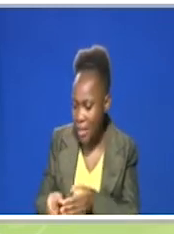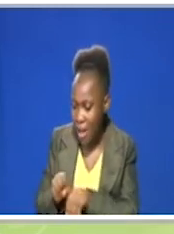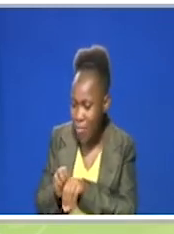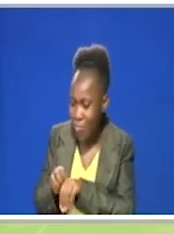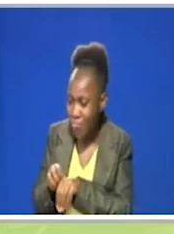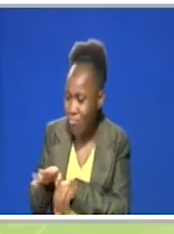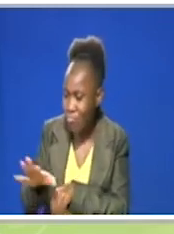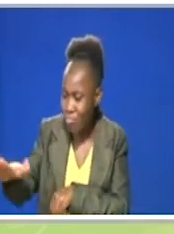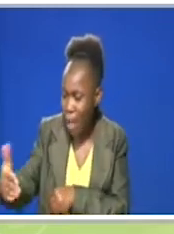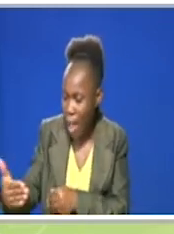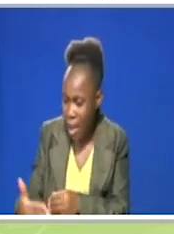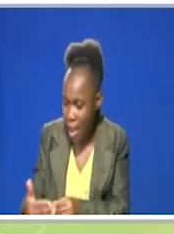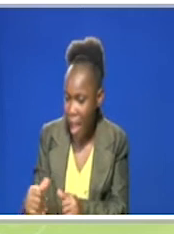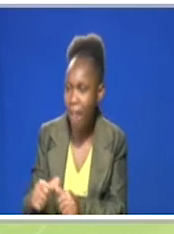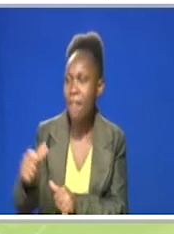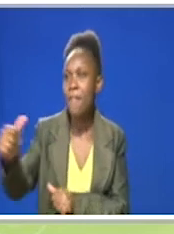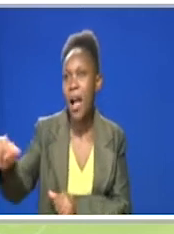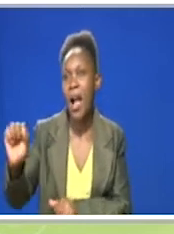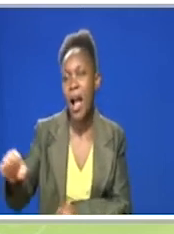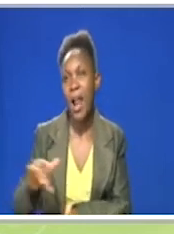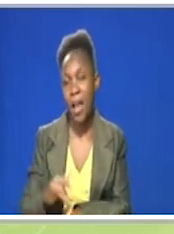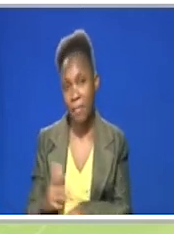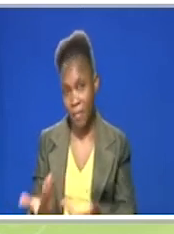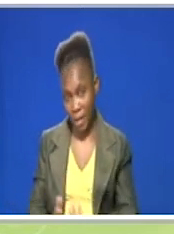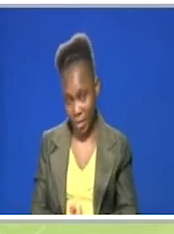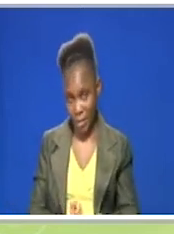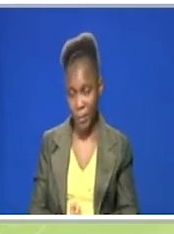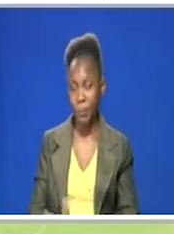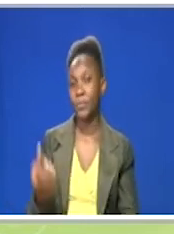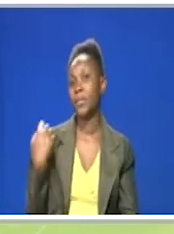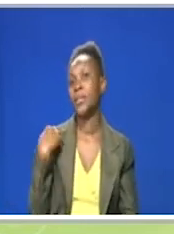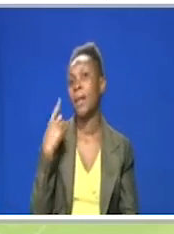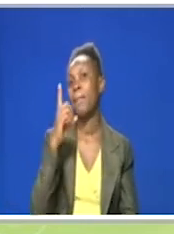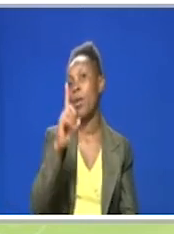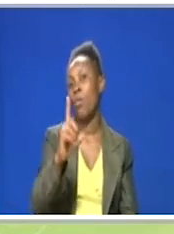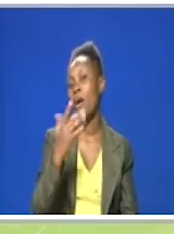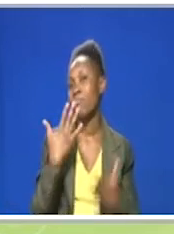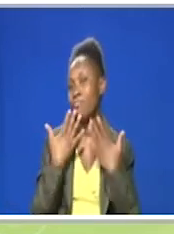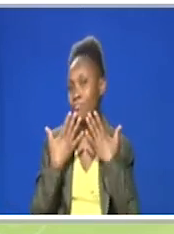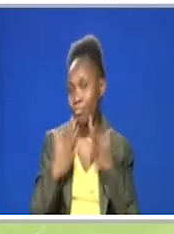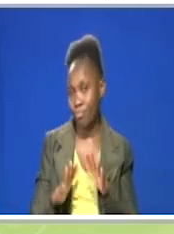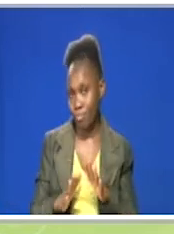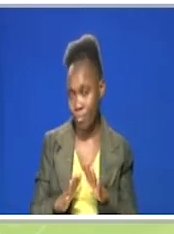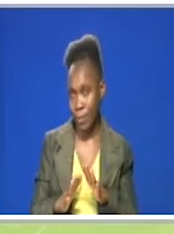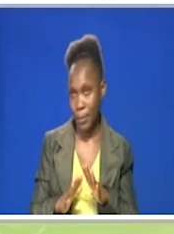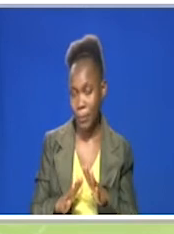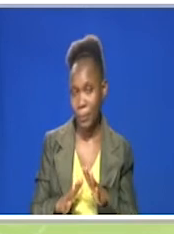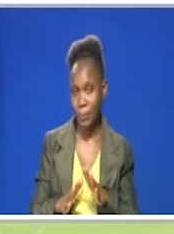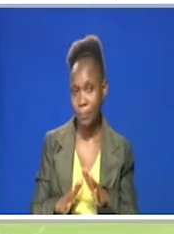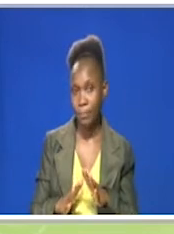of division. So that is our first factor that affects the rate